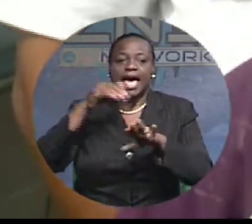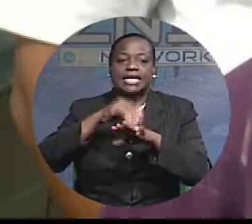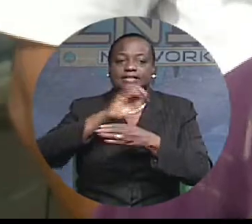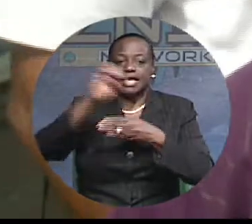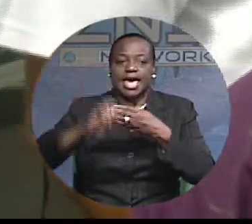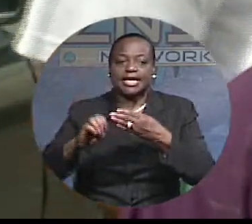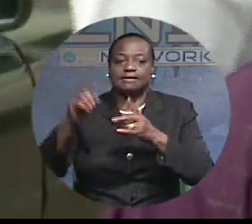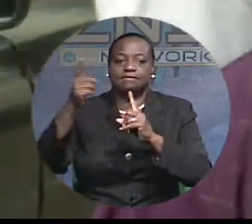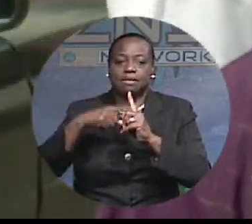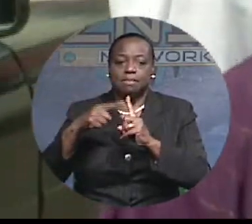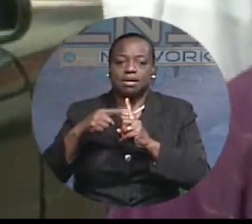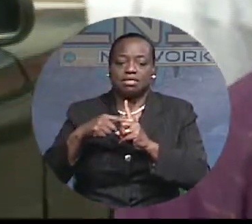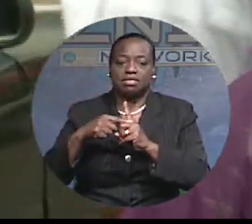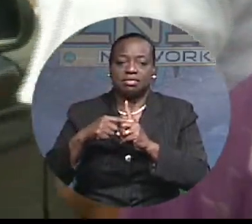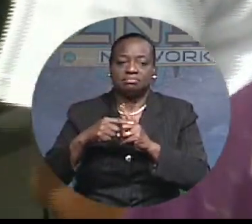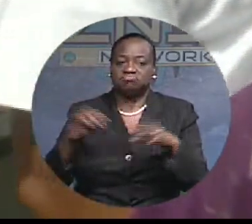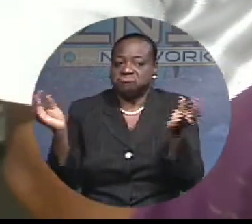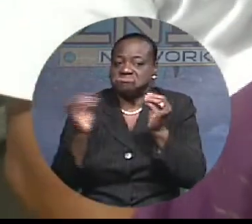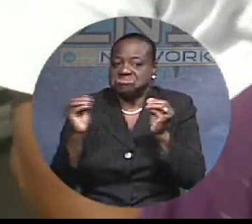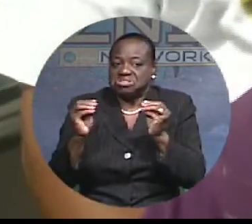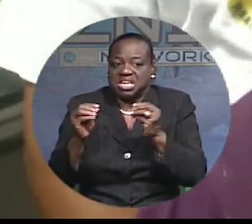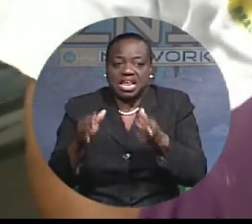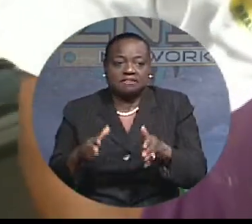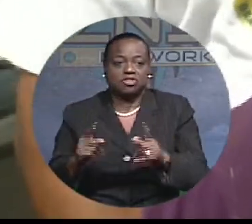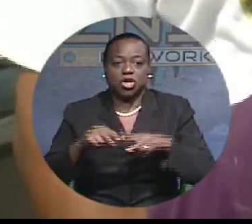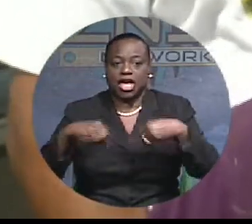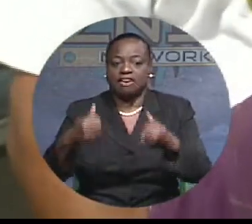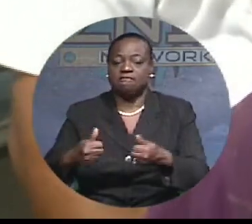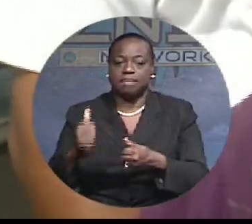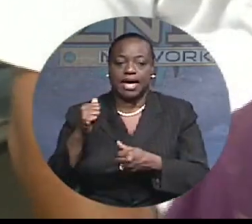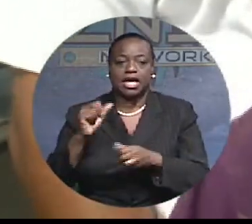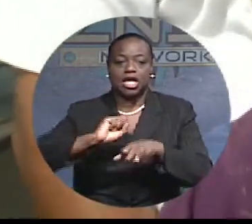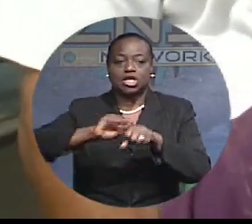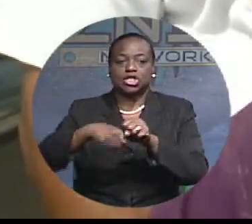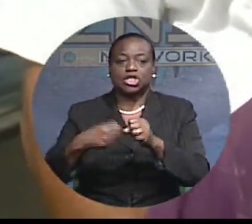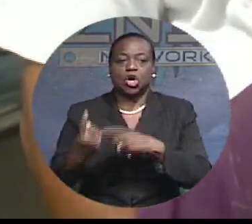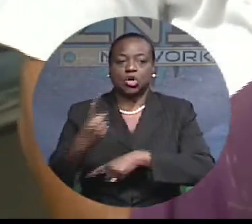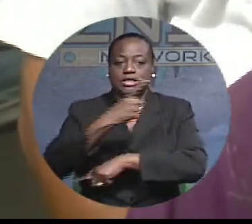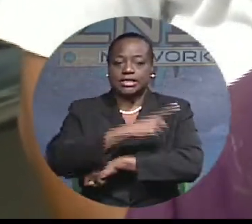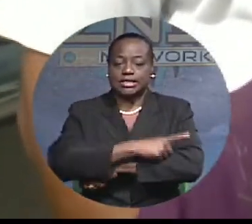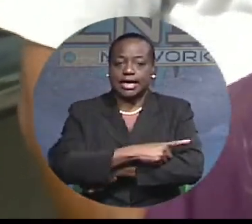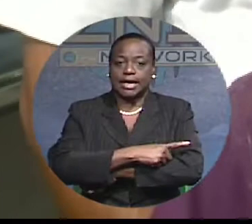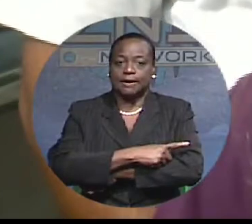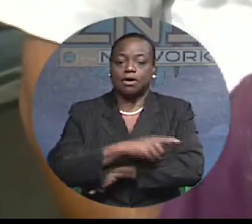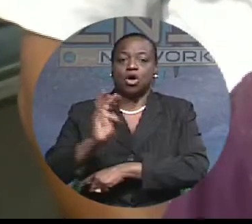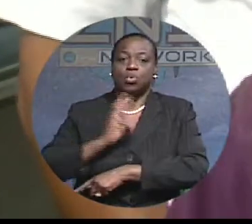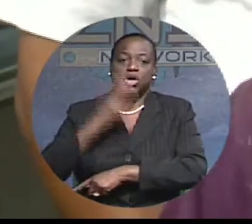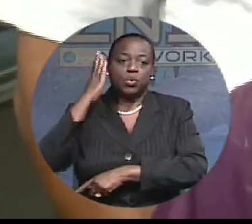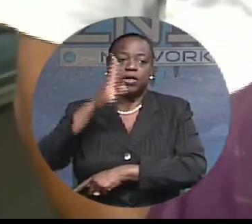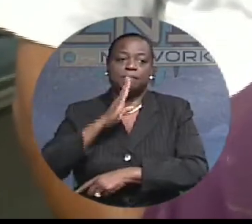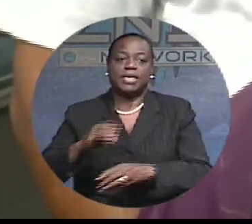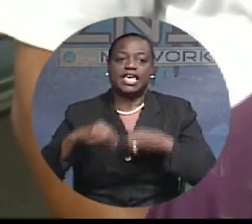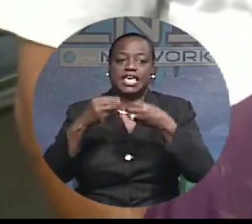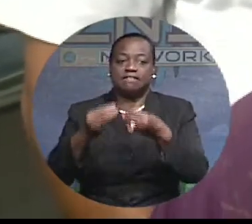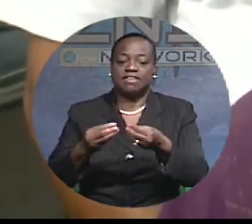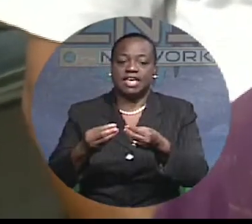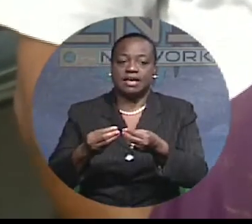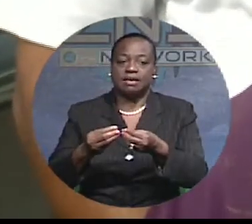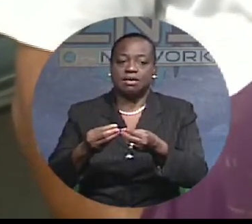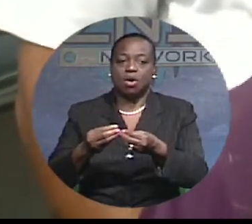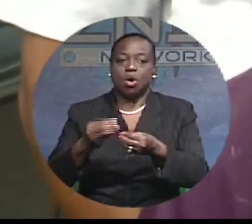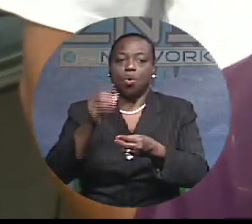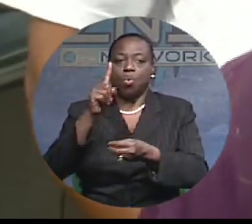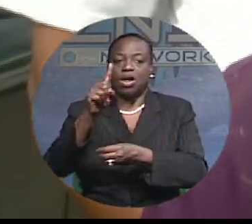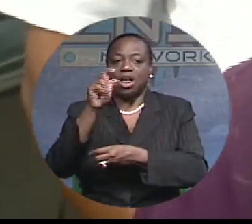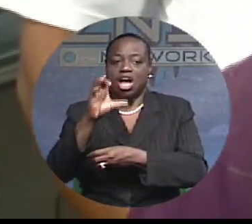month, you know, there's nothing left to give back. So today we're going to be giving just over